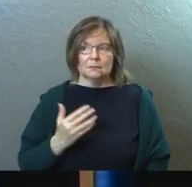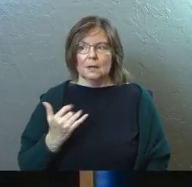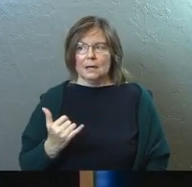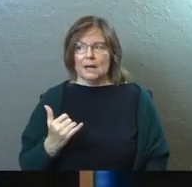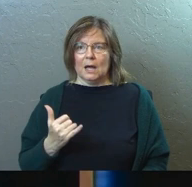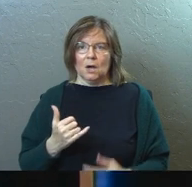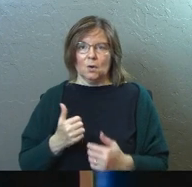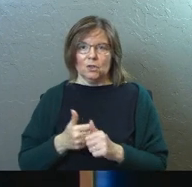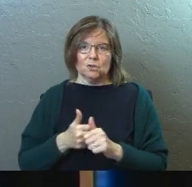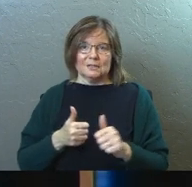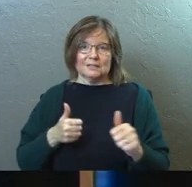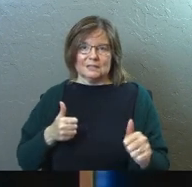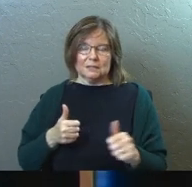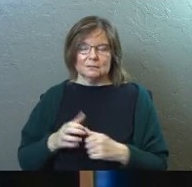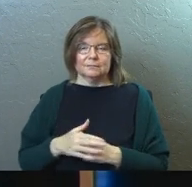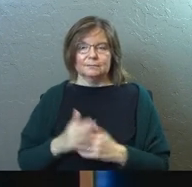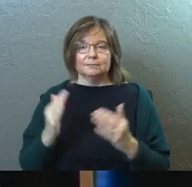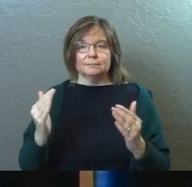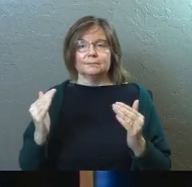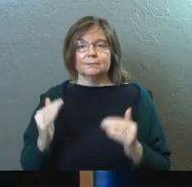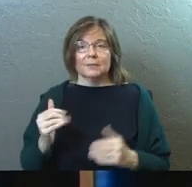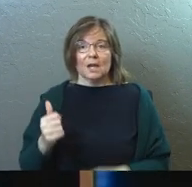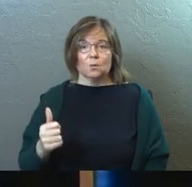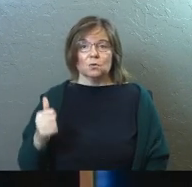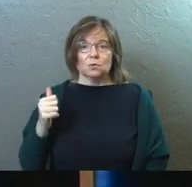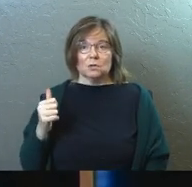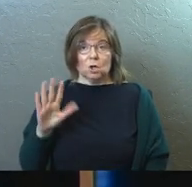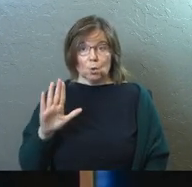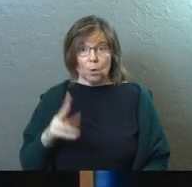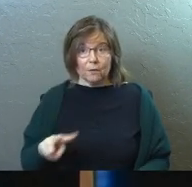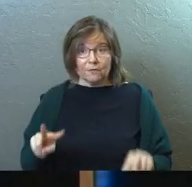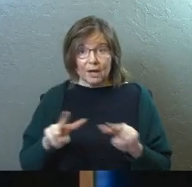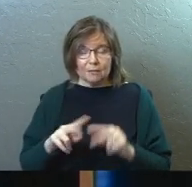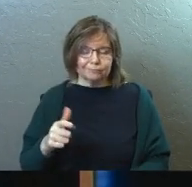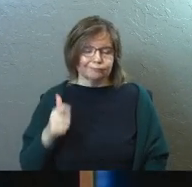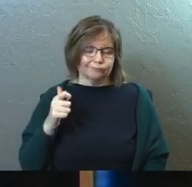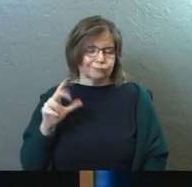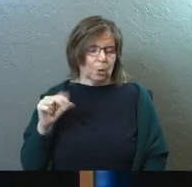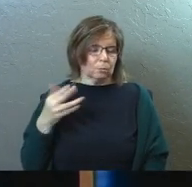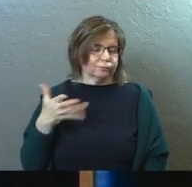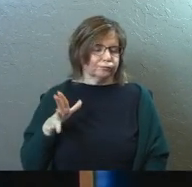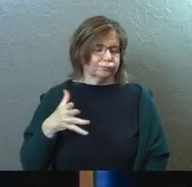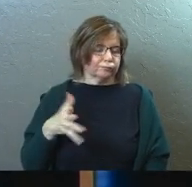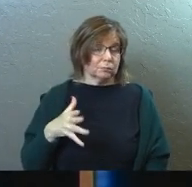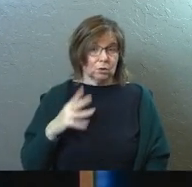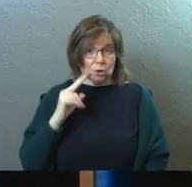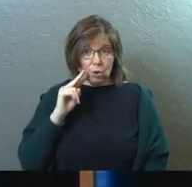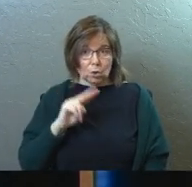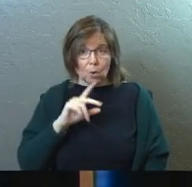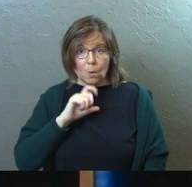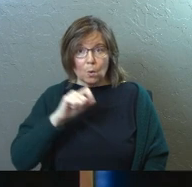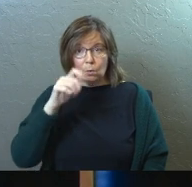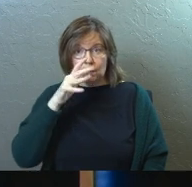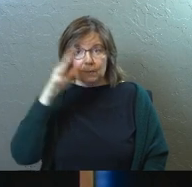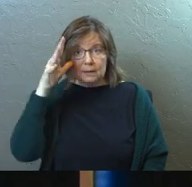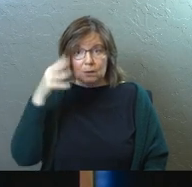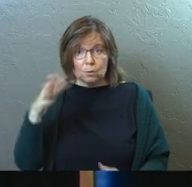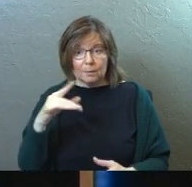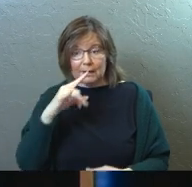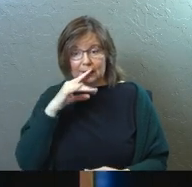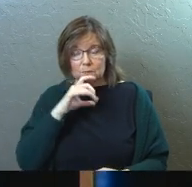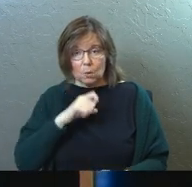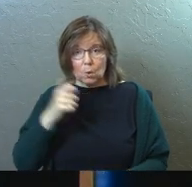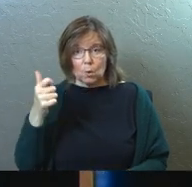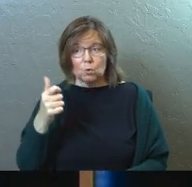And now there's distance. They rejected your values. You look at their life right now, especially the older moms and dads in the room, and our kids